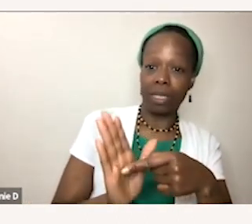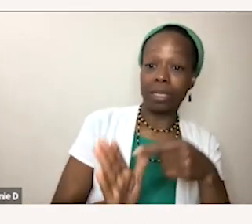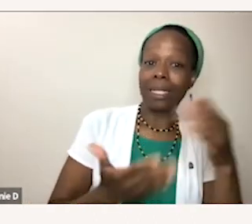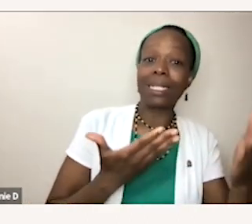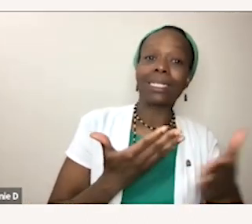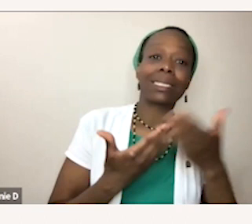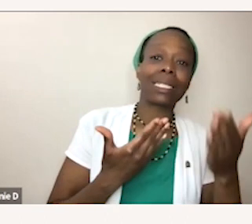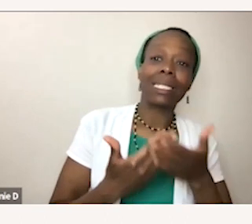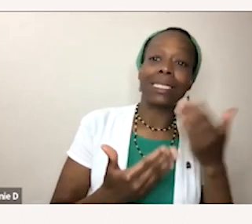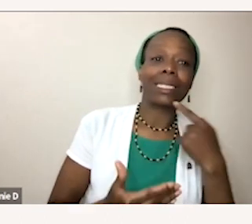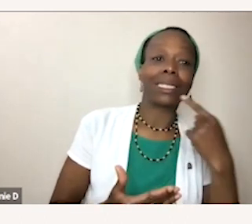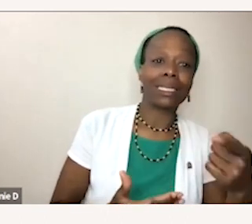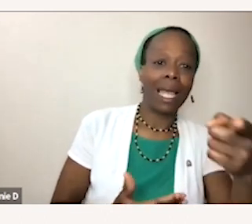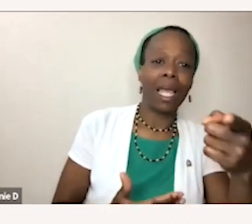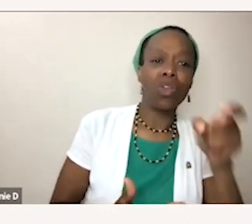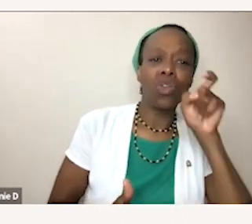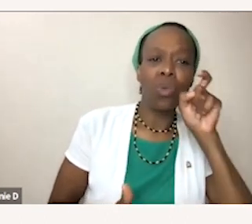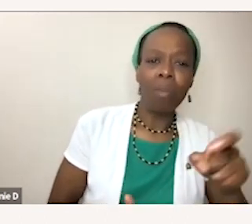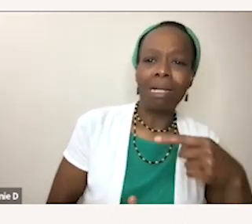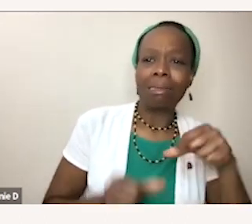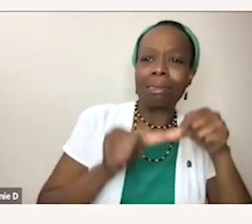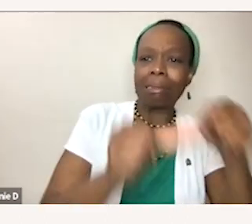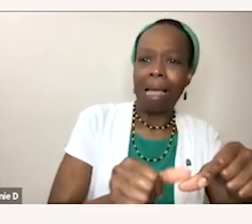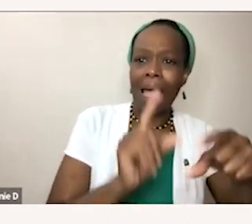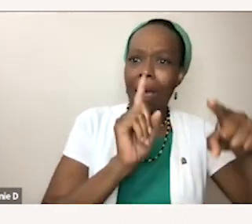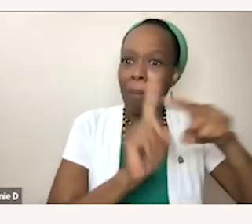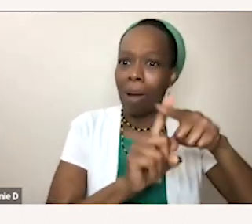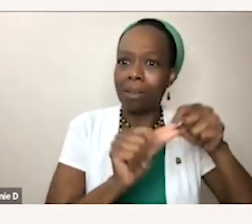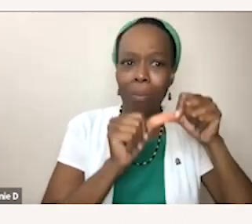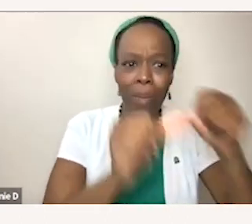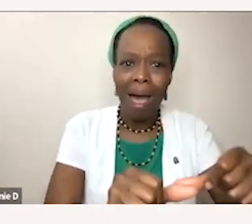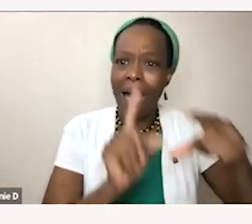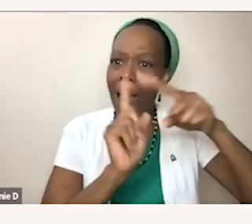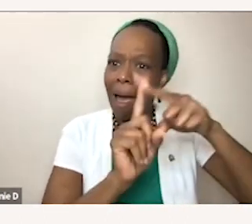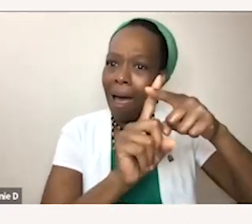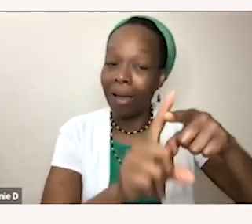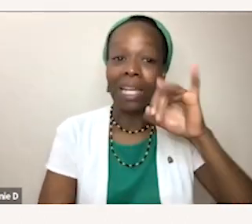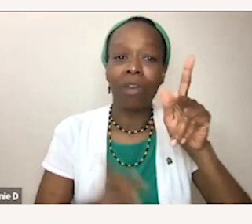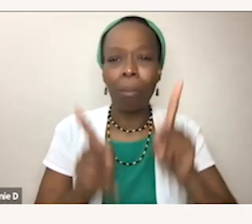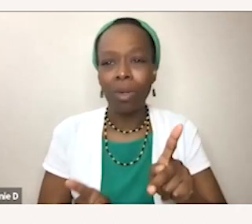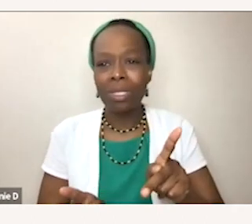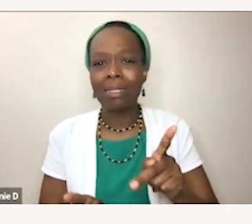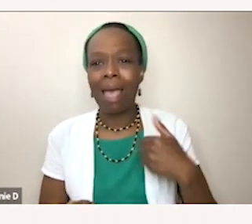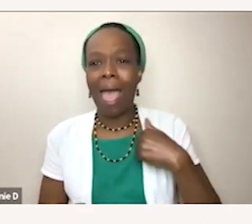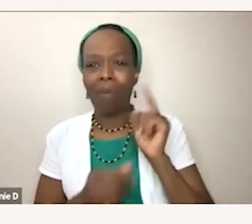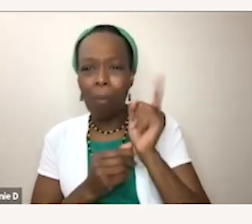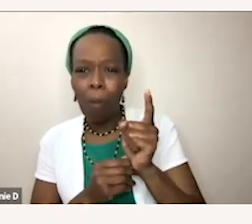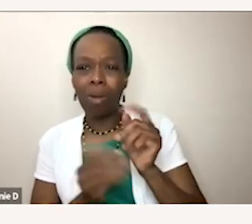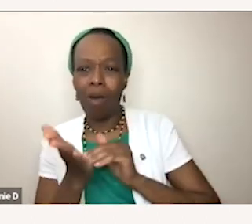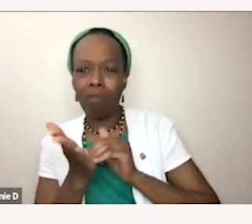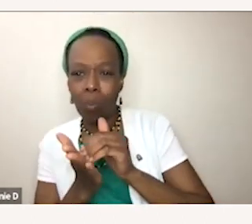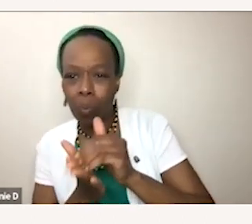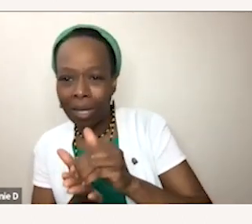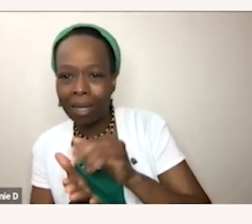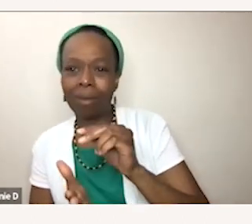to say, you have to stay positive. You know, if someone is sort of feeling like they're in a moment of almost